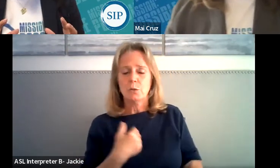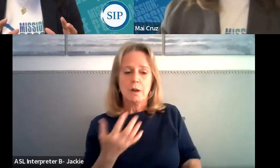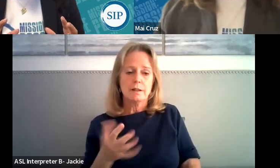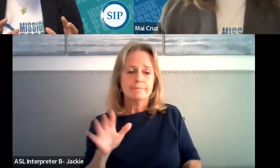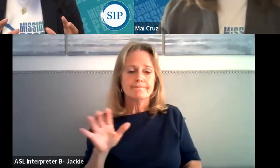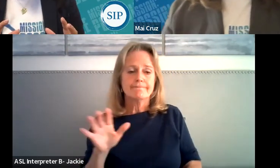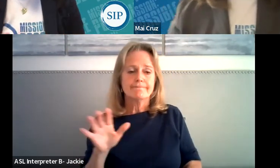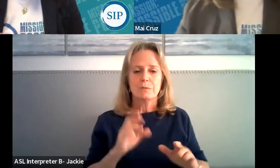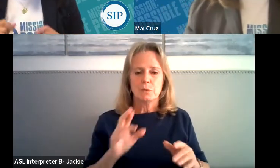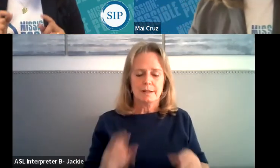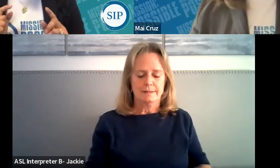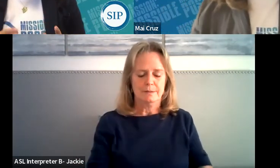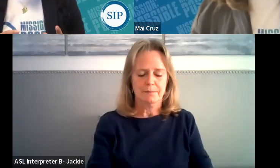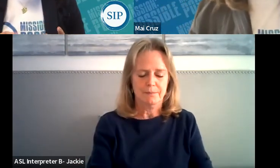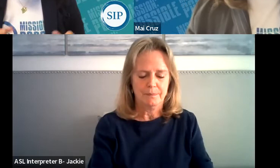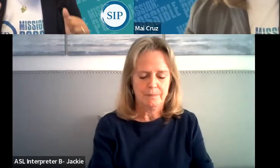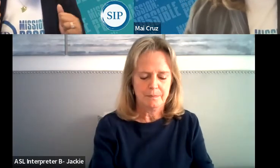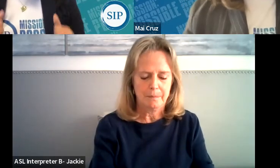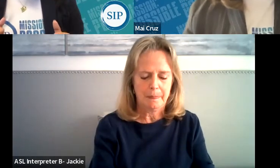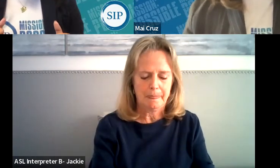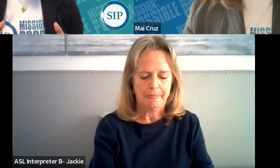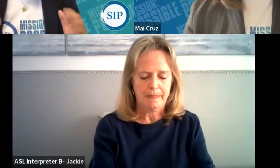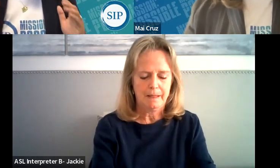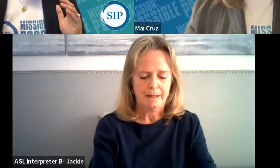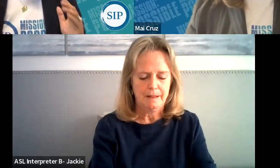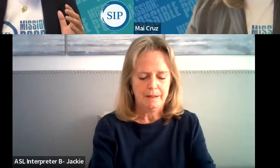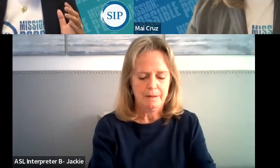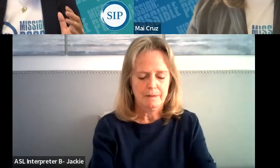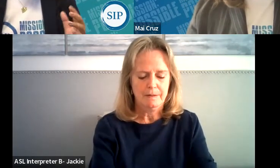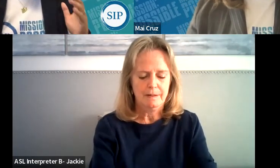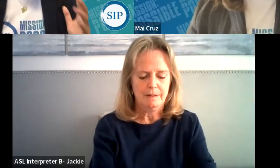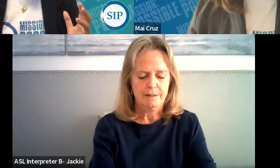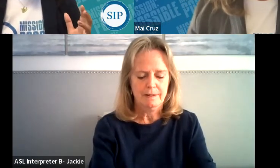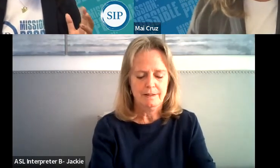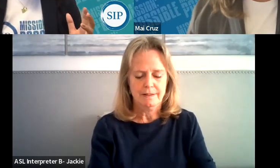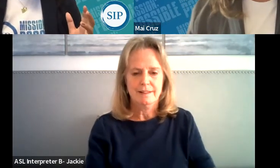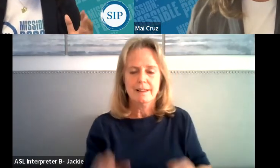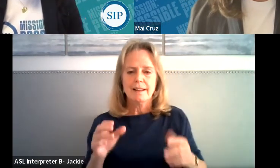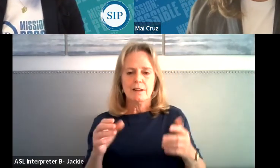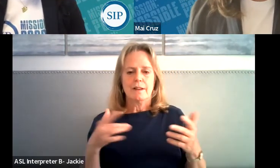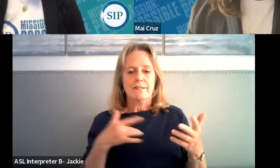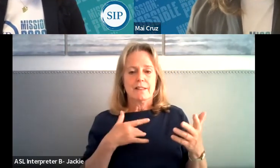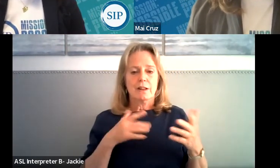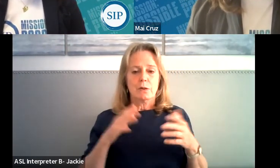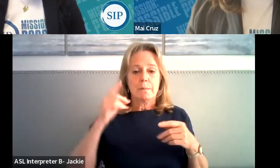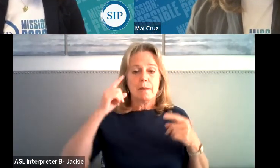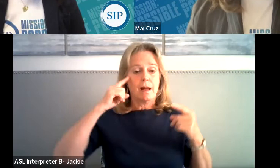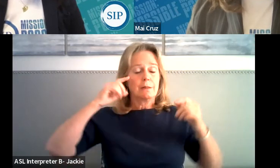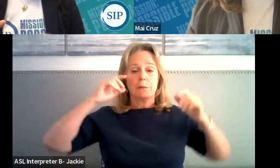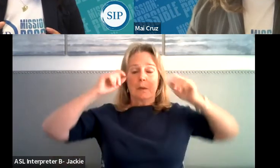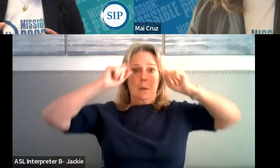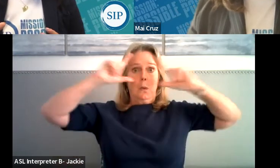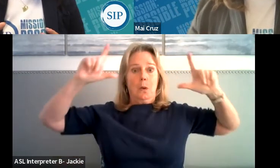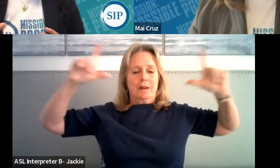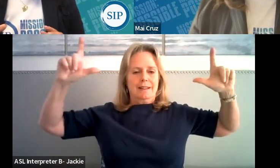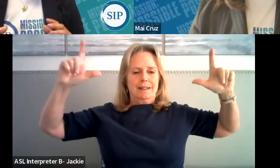relax at the same time? 3, are you on it? Like you're ready to fill your mind with wisdom? 4, I'm here,